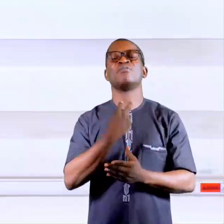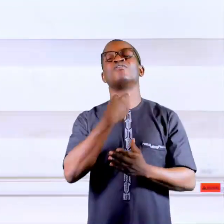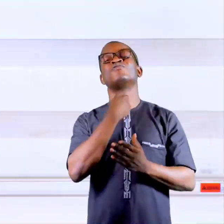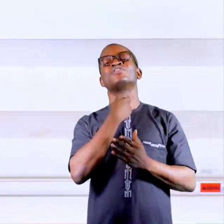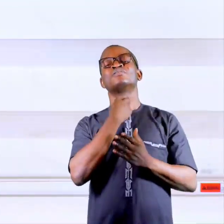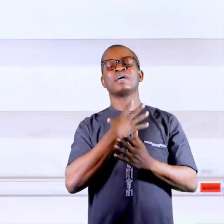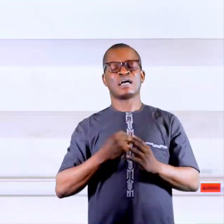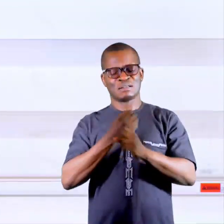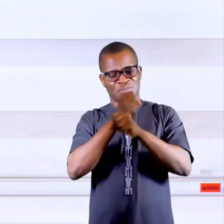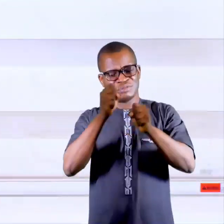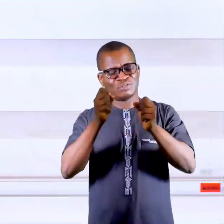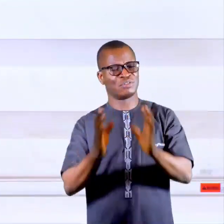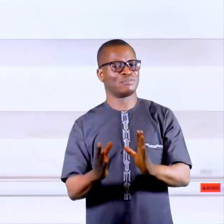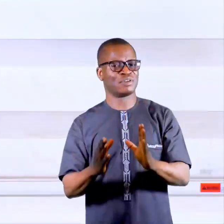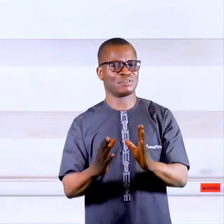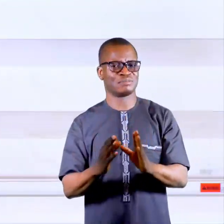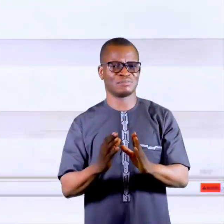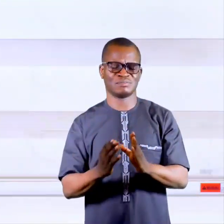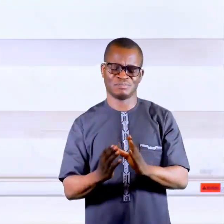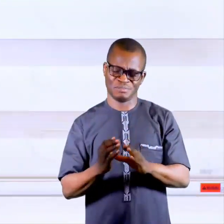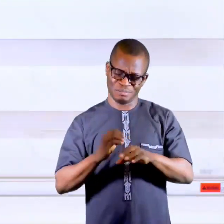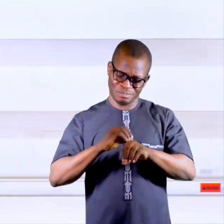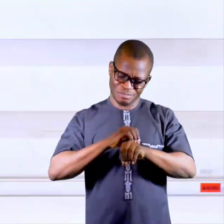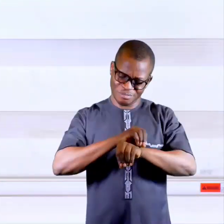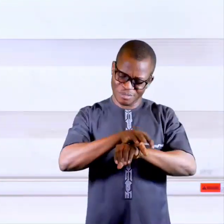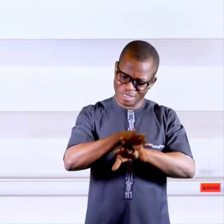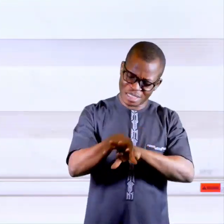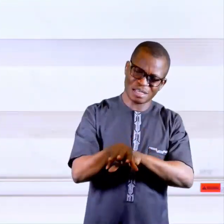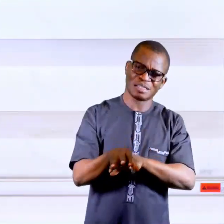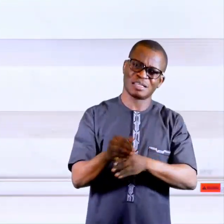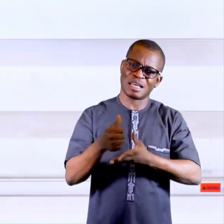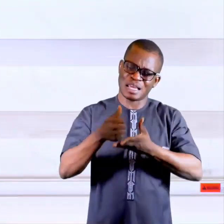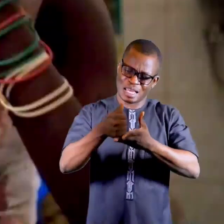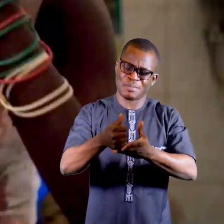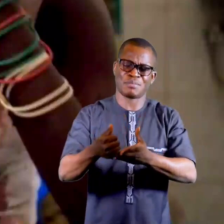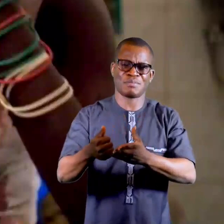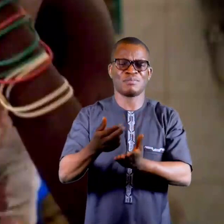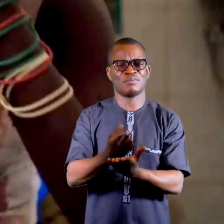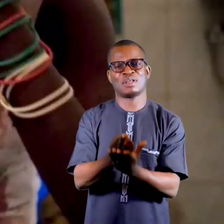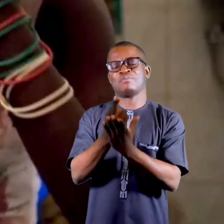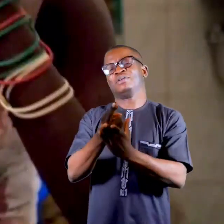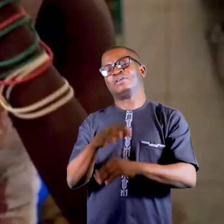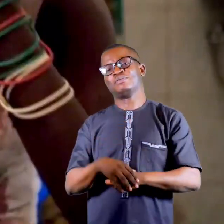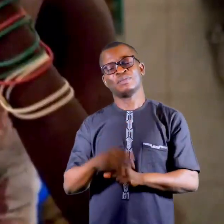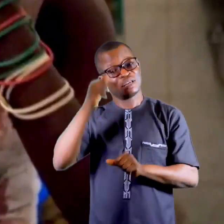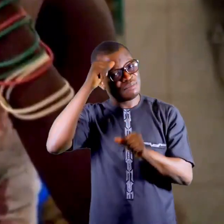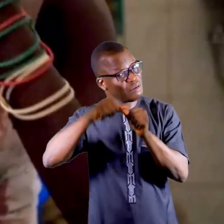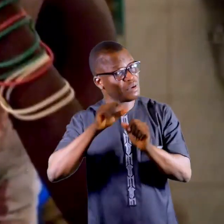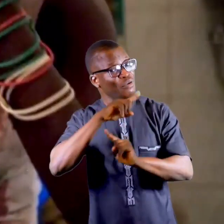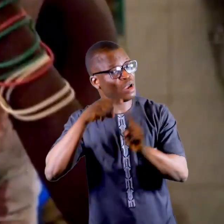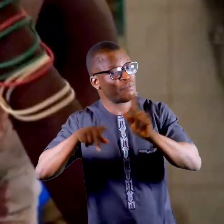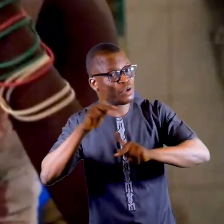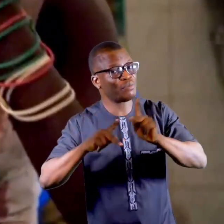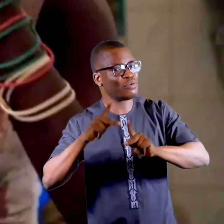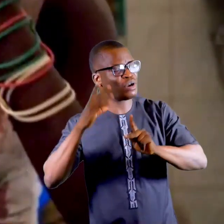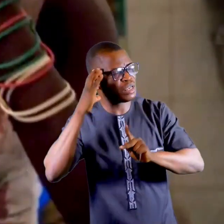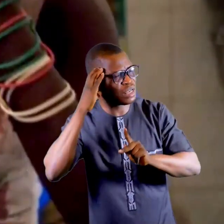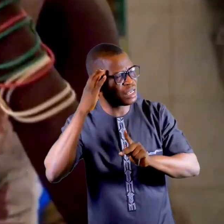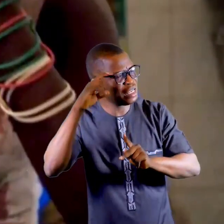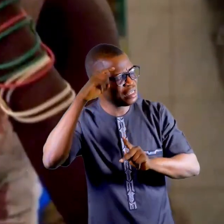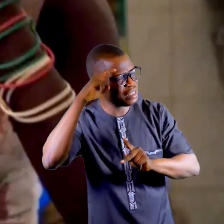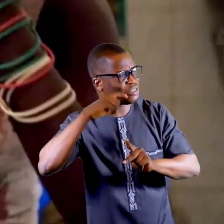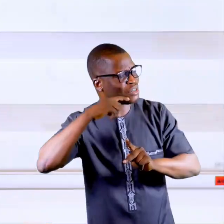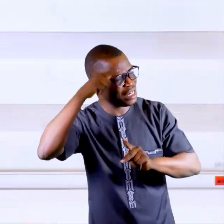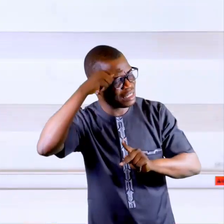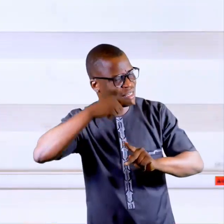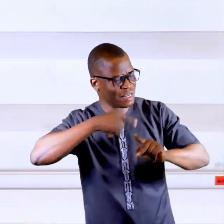victims and survivors are reintegrated and rehabilitated. You know, when people hear about sexual and gender-based violence,